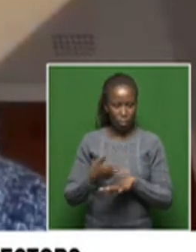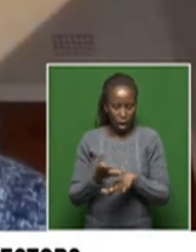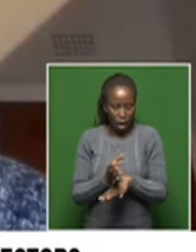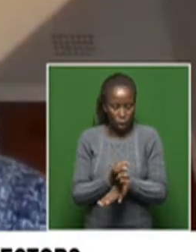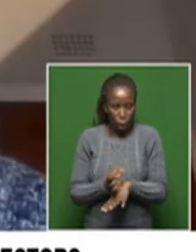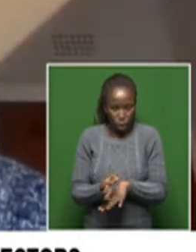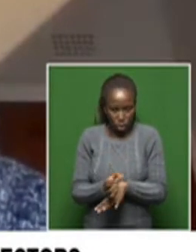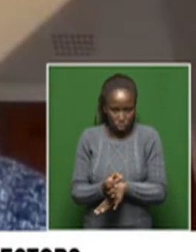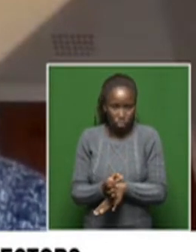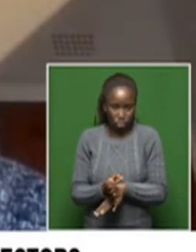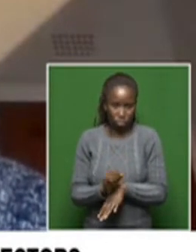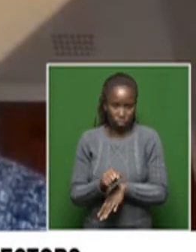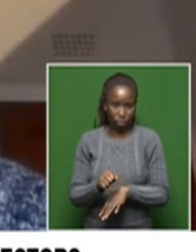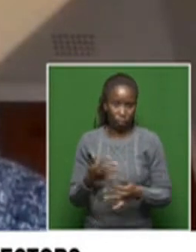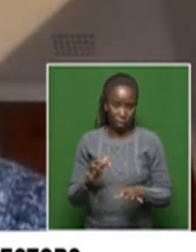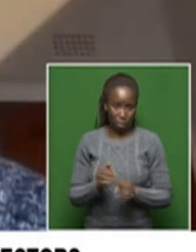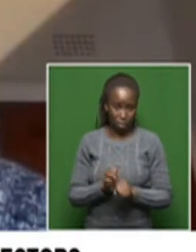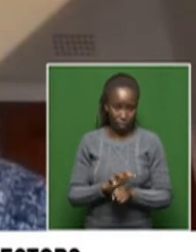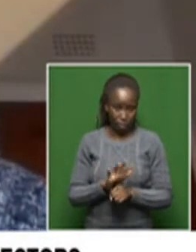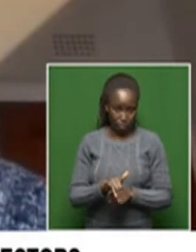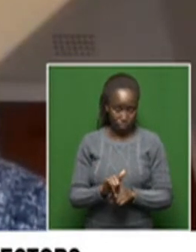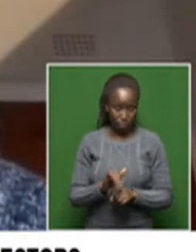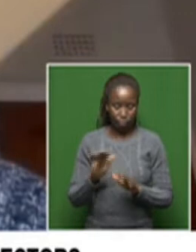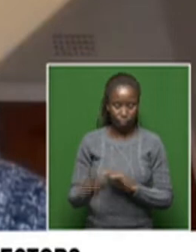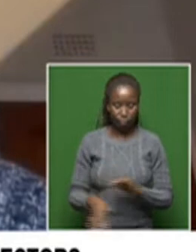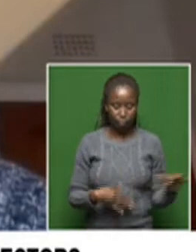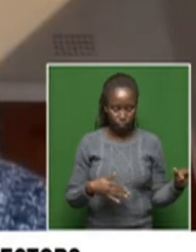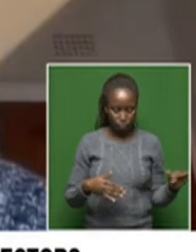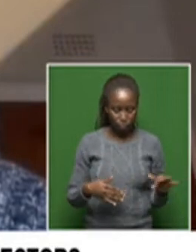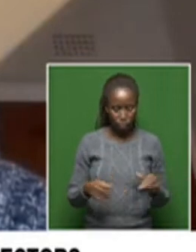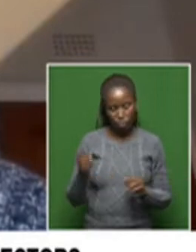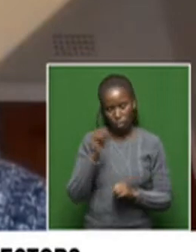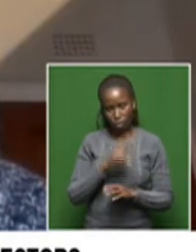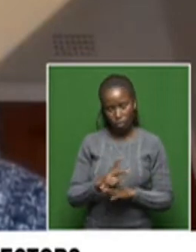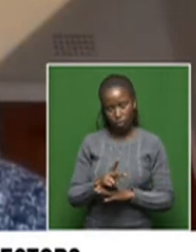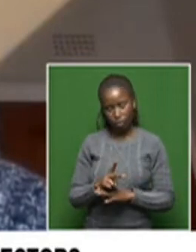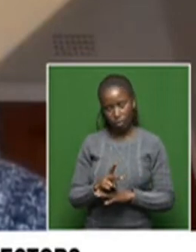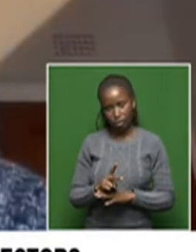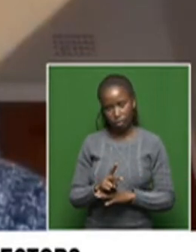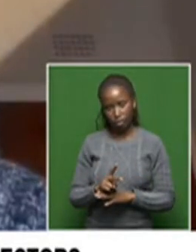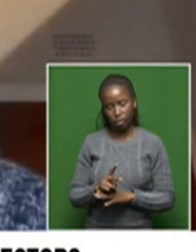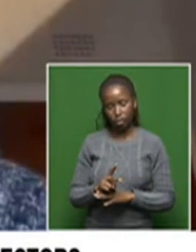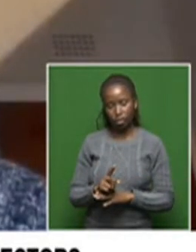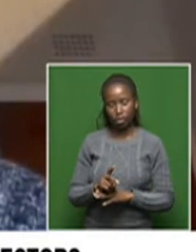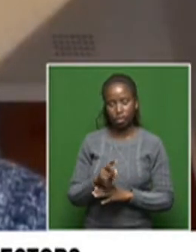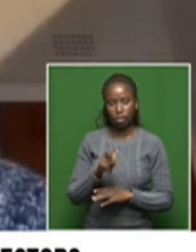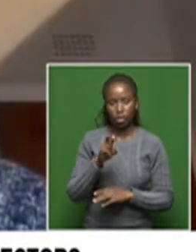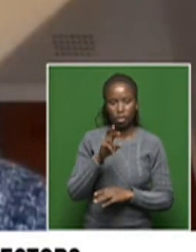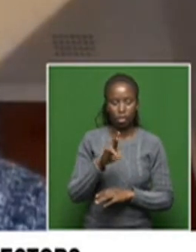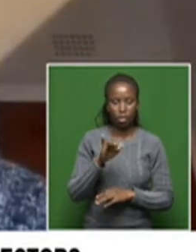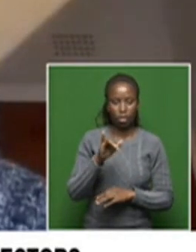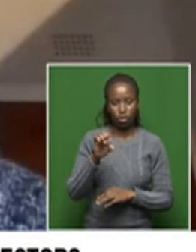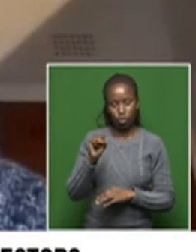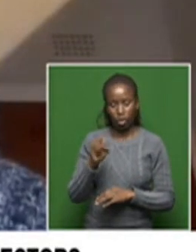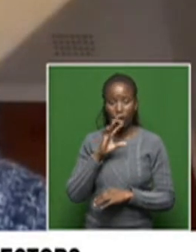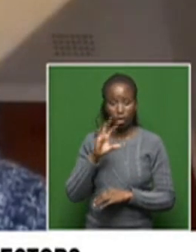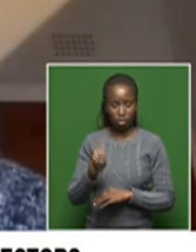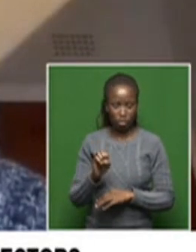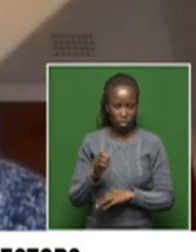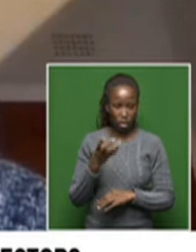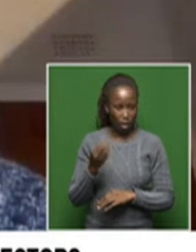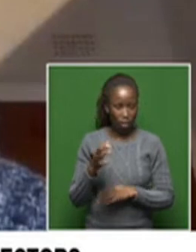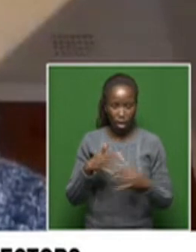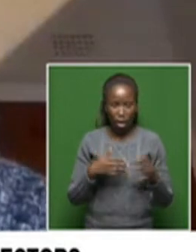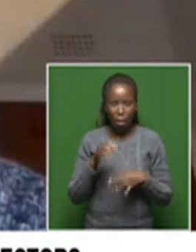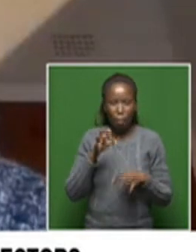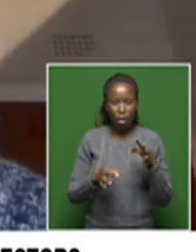minor. Then for Professor Rees, this was a minister, they did specifically ask Professor Rees to answer this question. Is there any political pressure